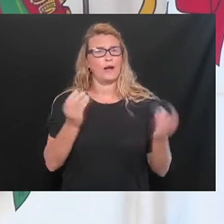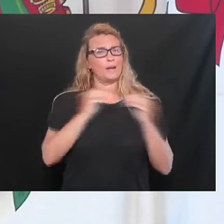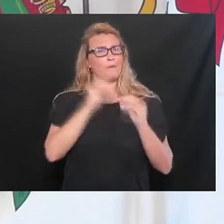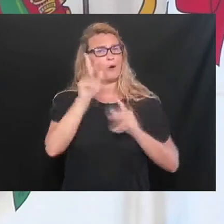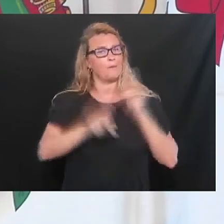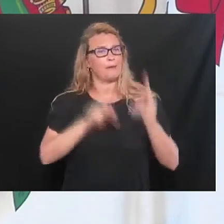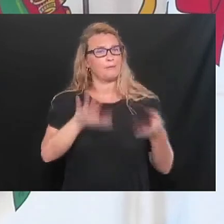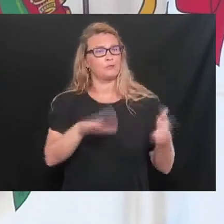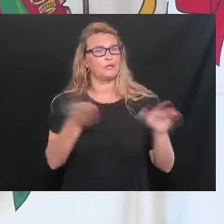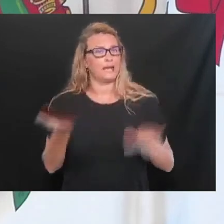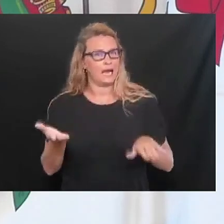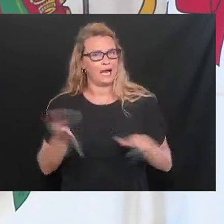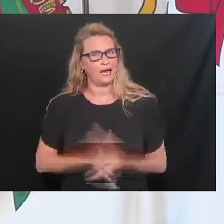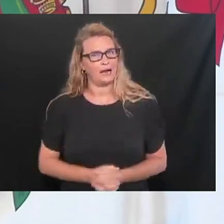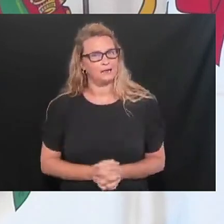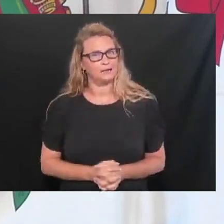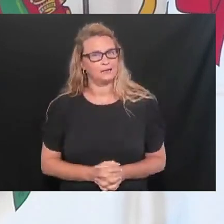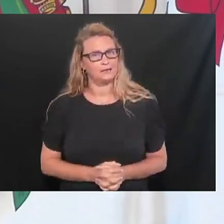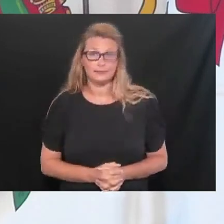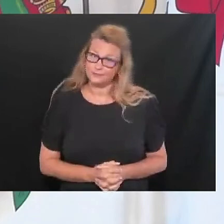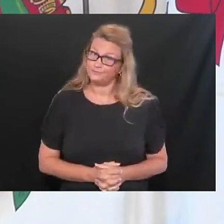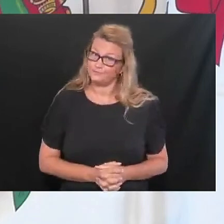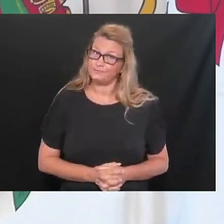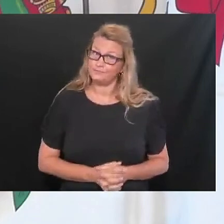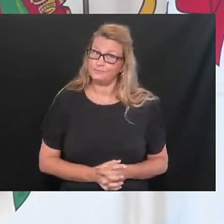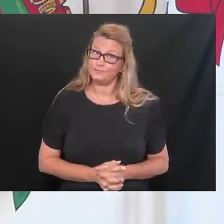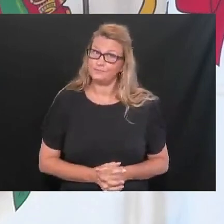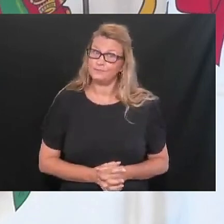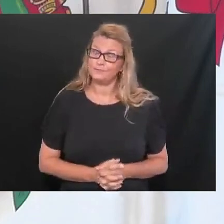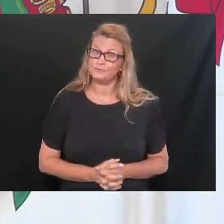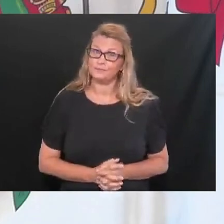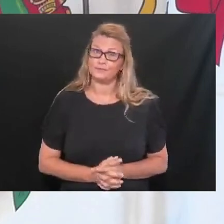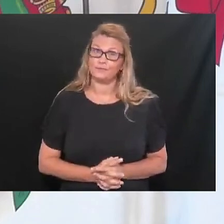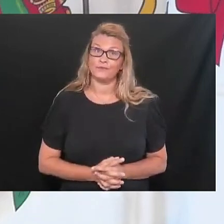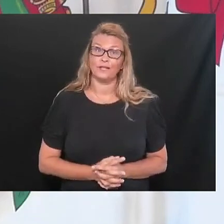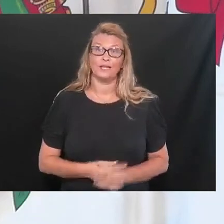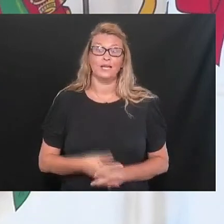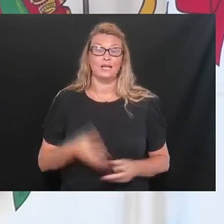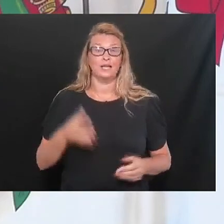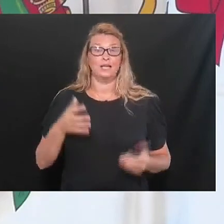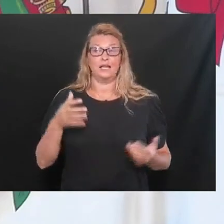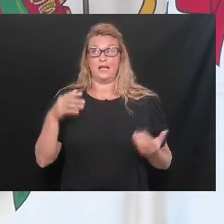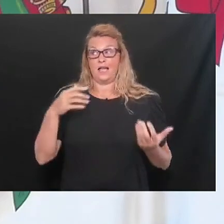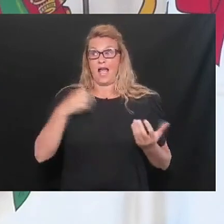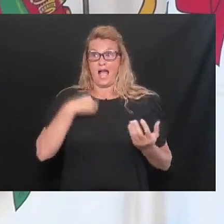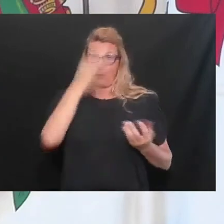die. Well, I'm going to tell you, any and everything on this